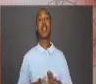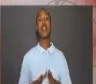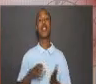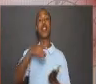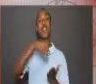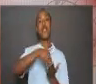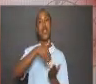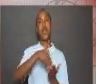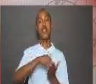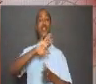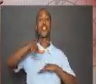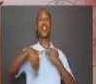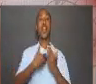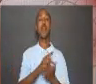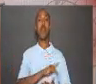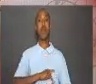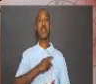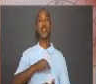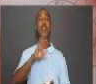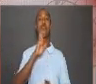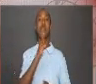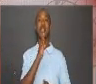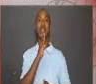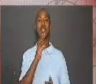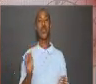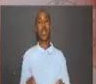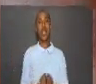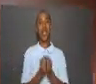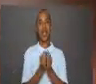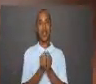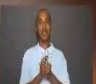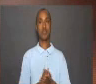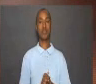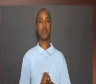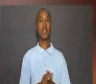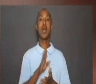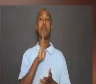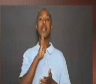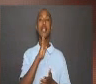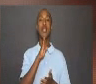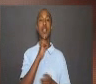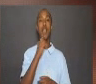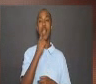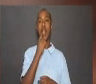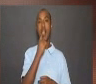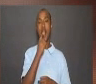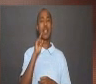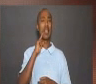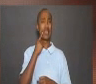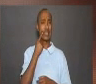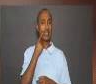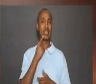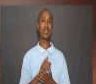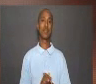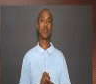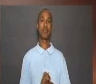review the general properties of bases together. Bases are bitter